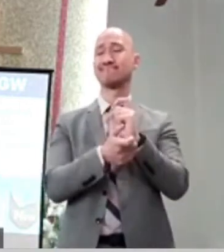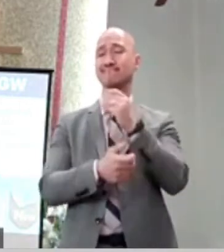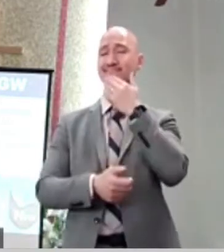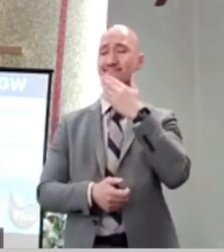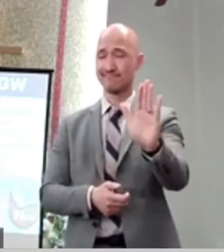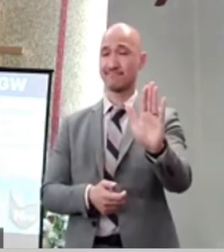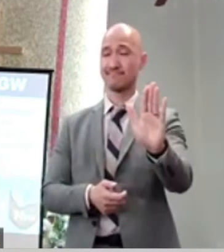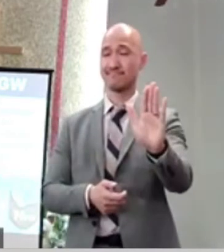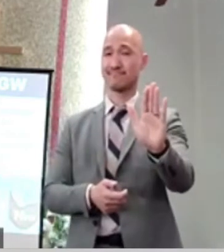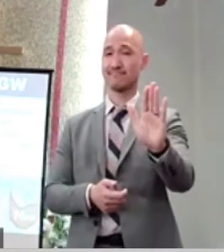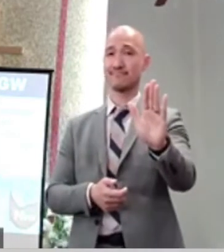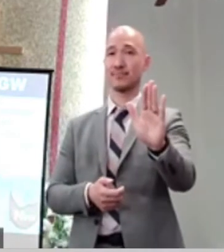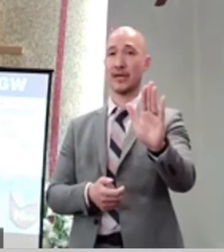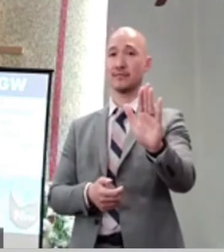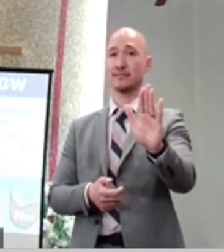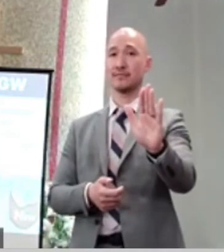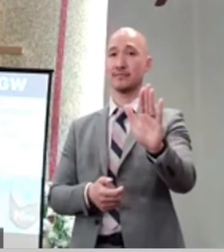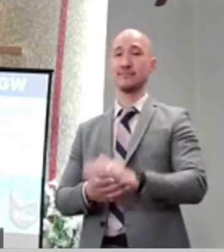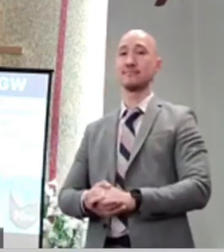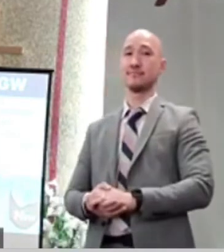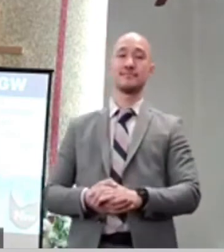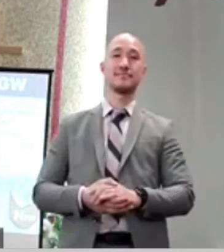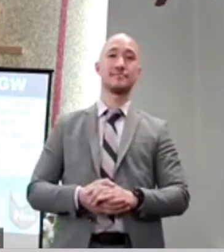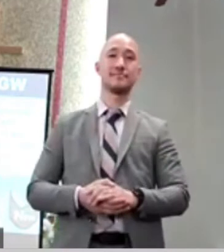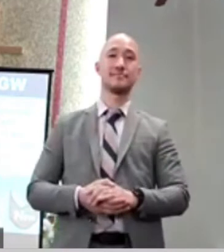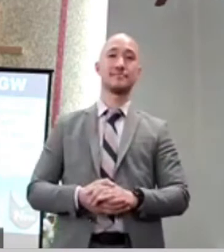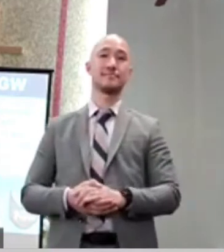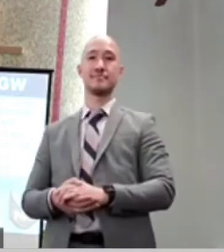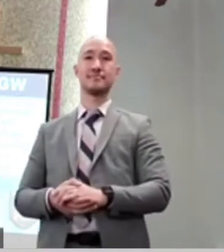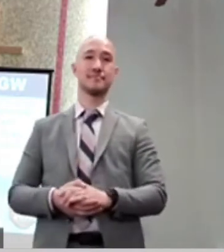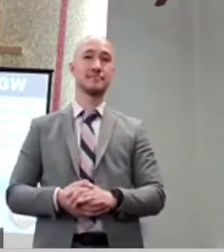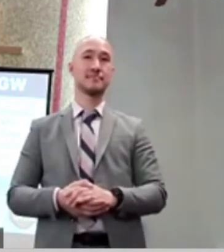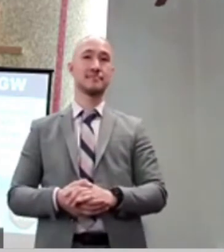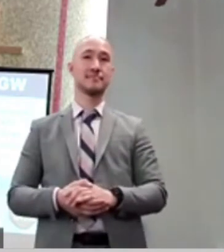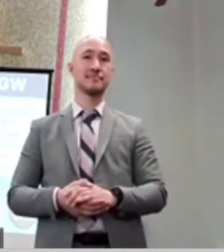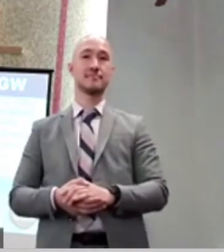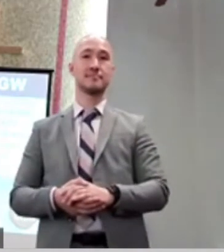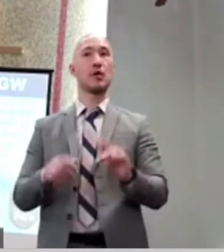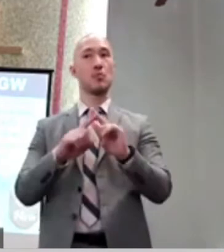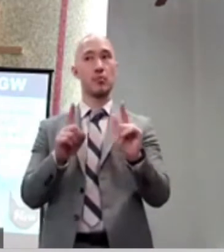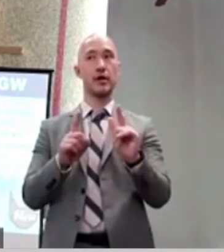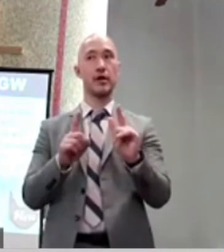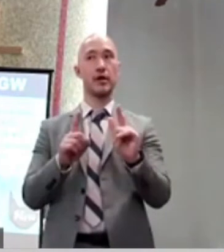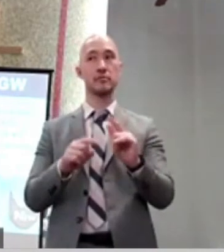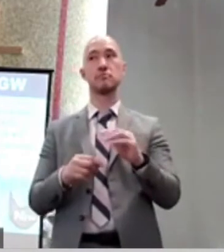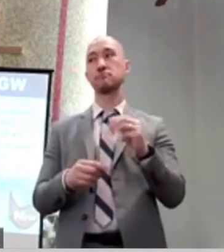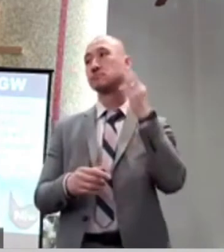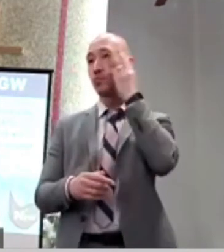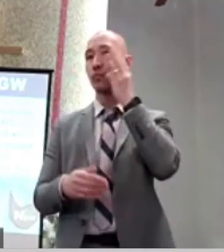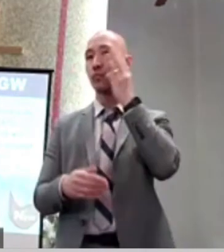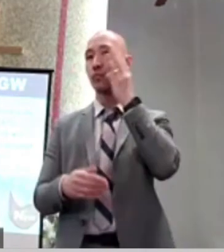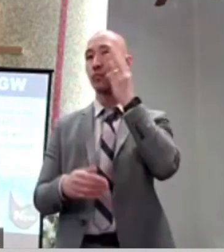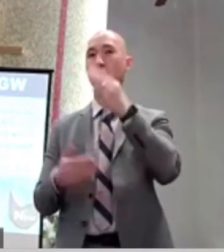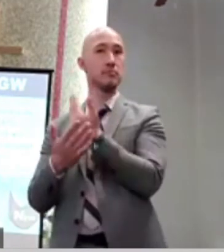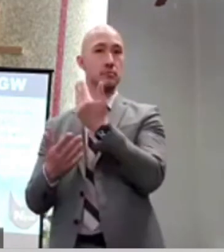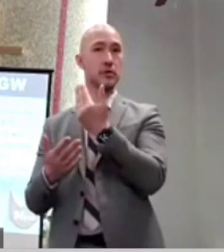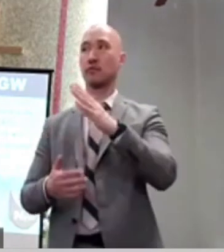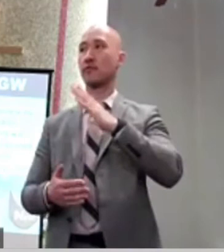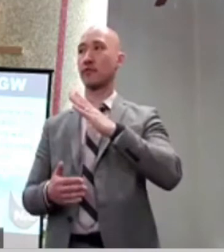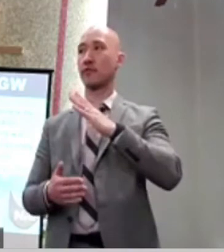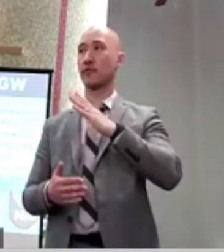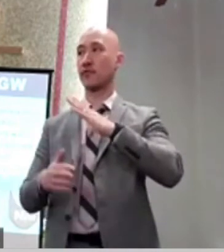kept safe. It's safe to drink in an unrefrigerated situation. That's why that was the main drink